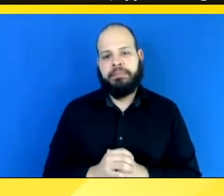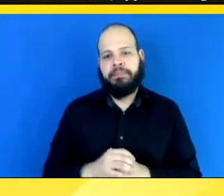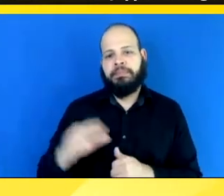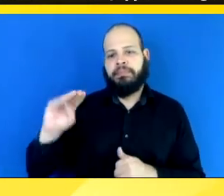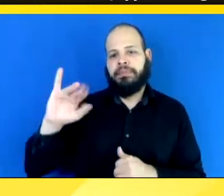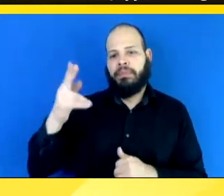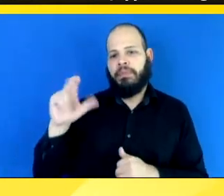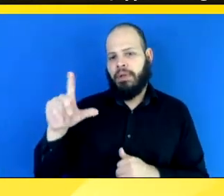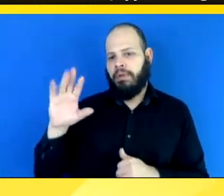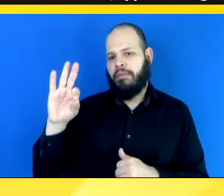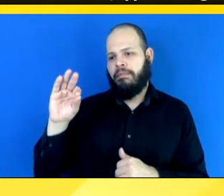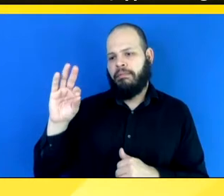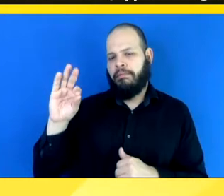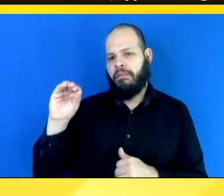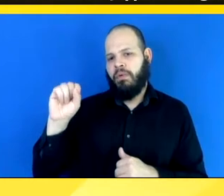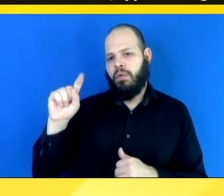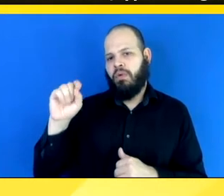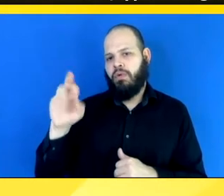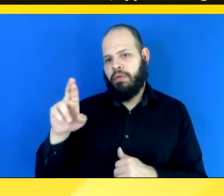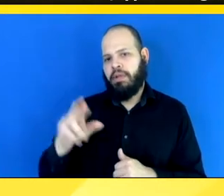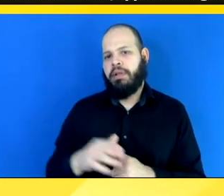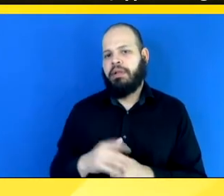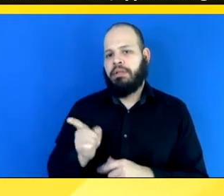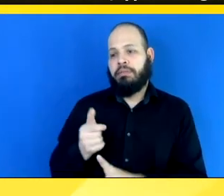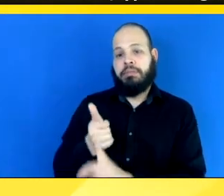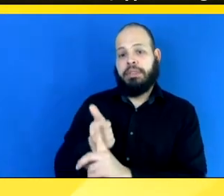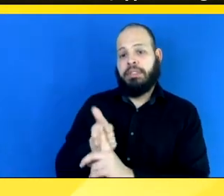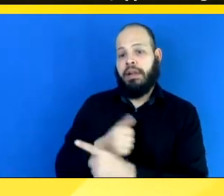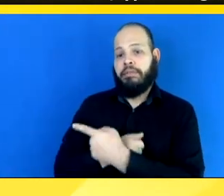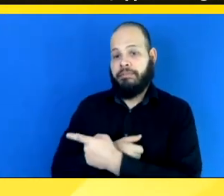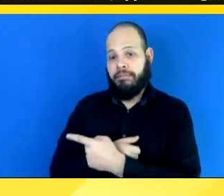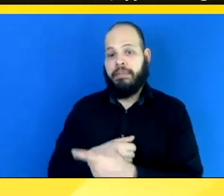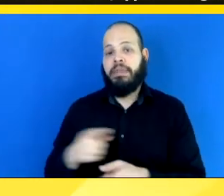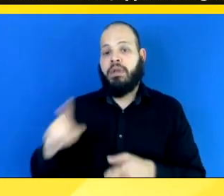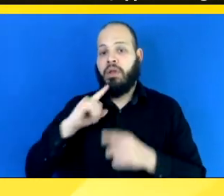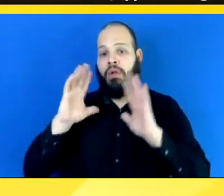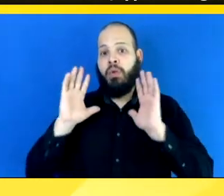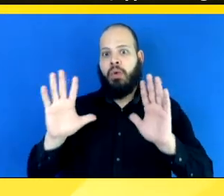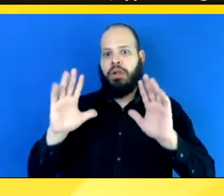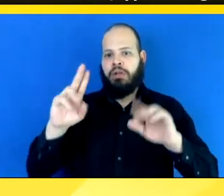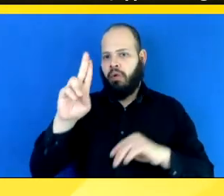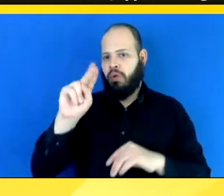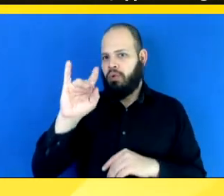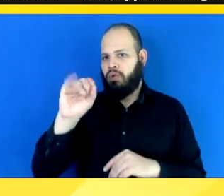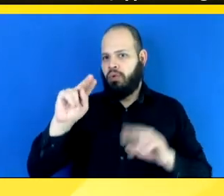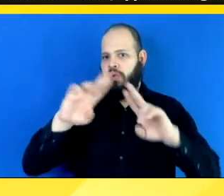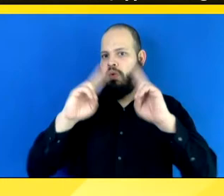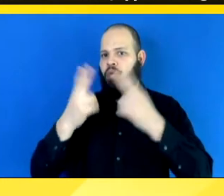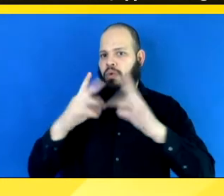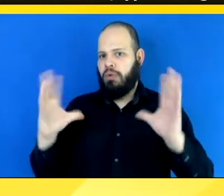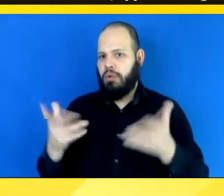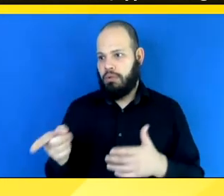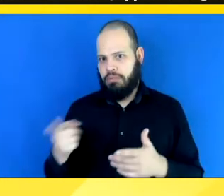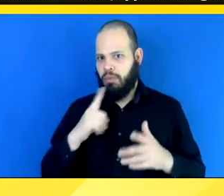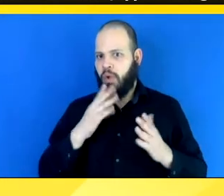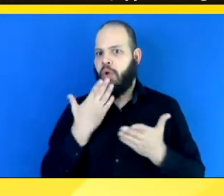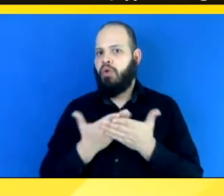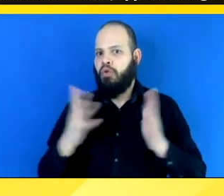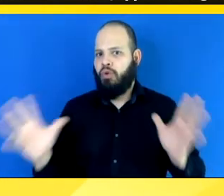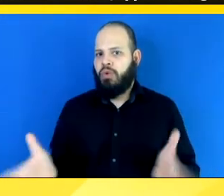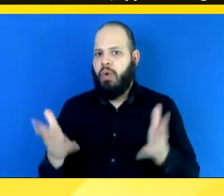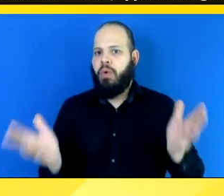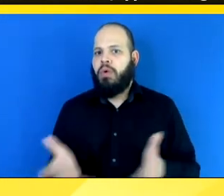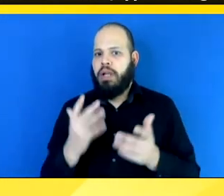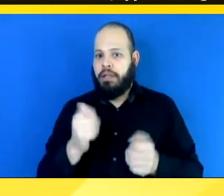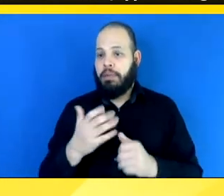a dynamite union organizer that has become one of my good best friends. And I'm about to introduce him now. Michael, would you come